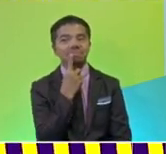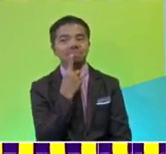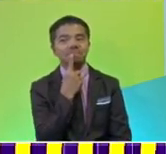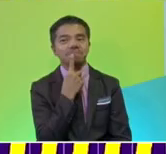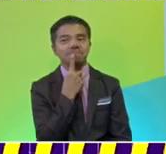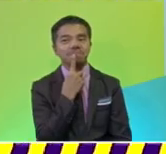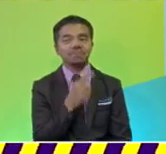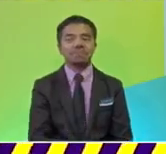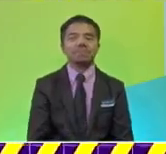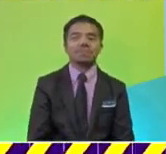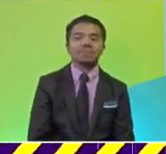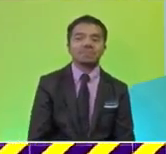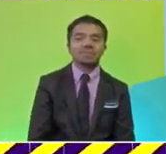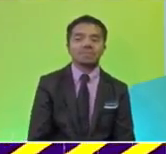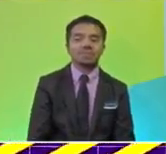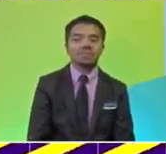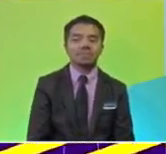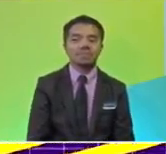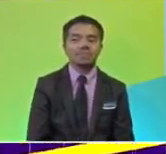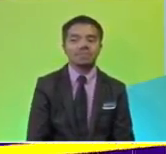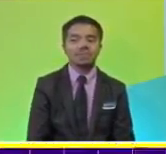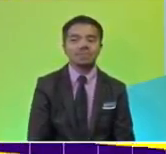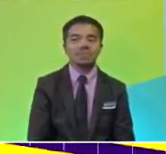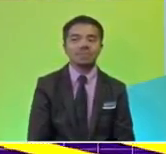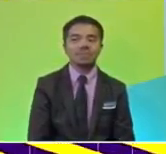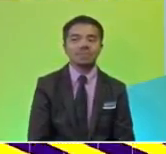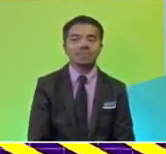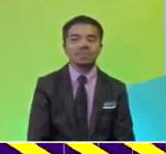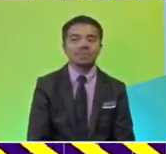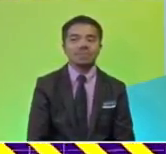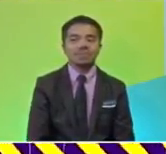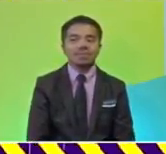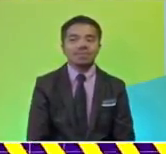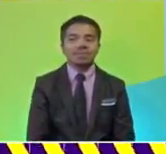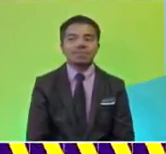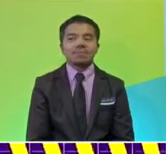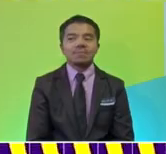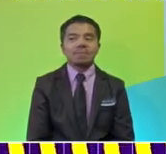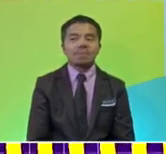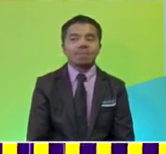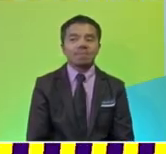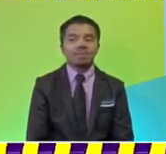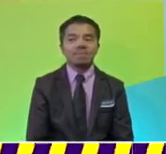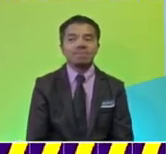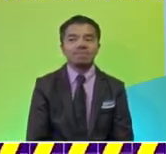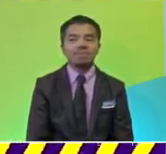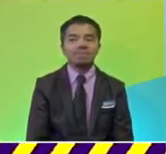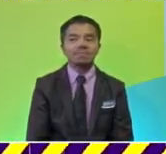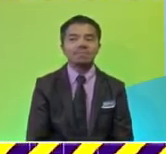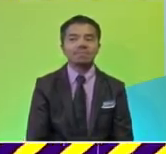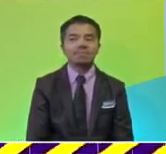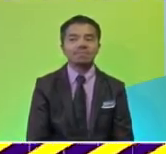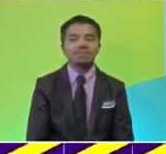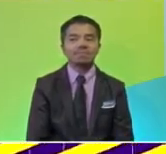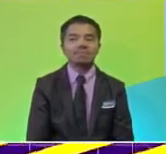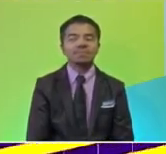What which sport should we send Alan for? Okay. So Akil say mpira wa mikono. Okay.